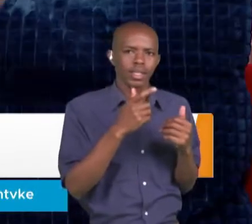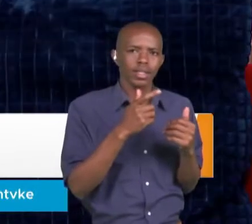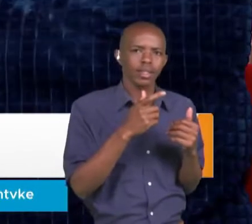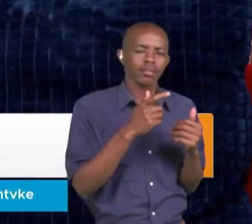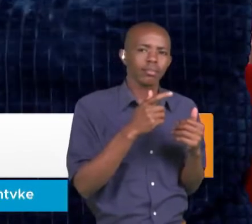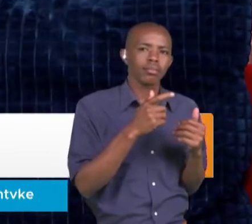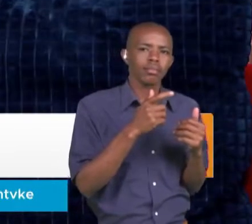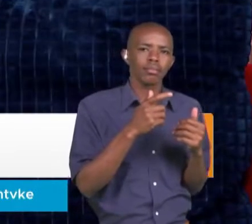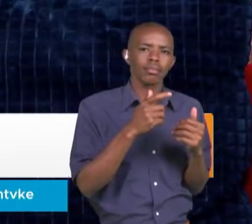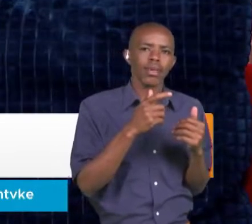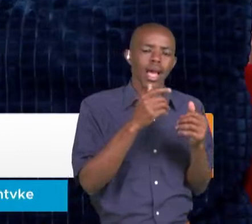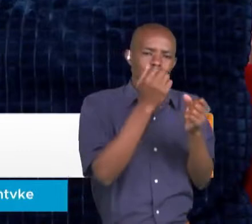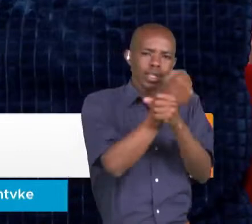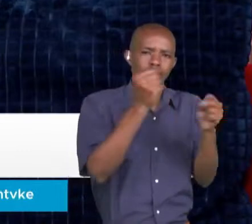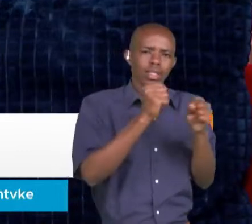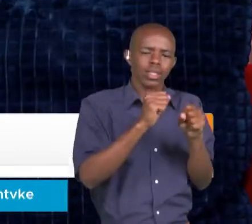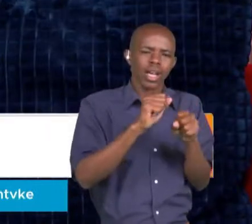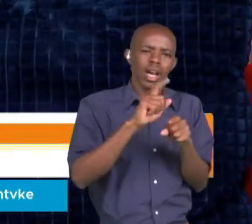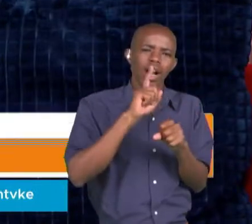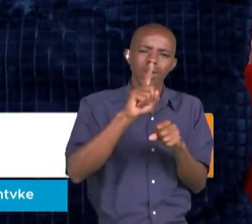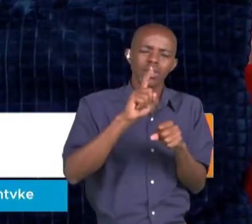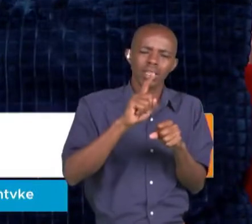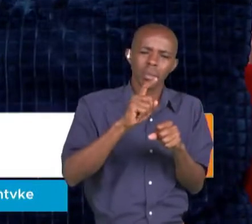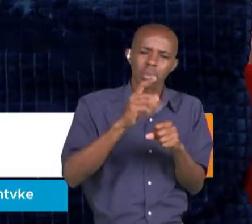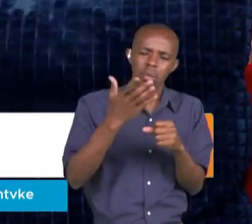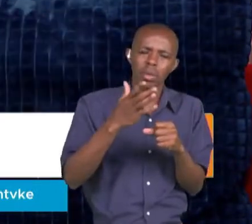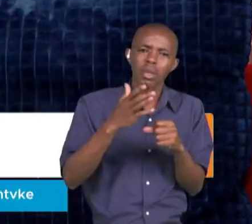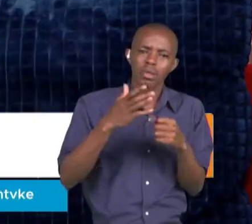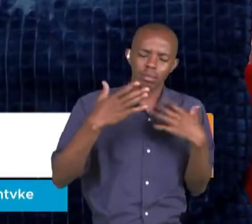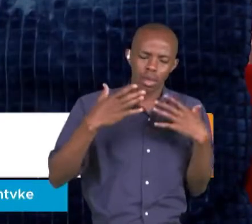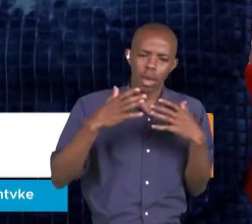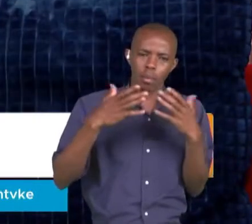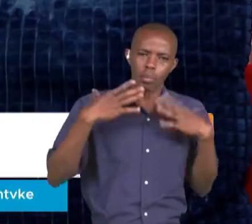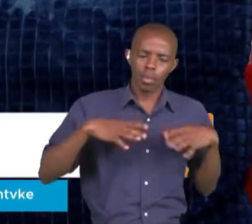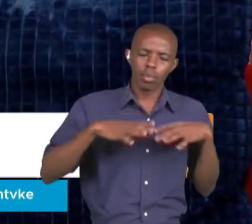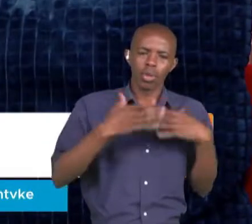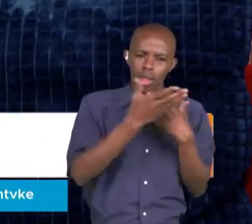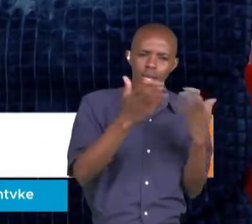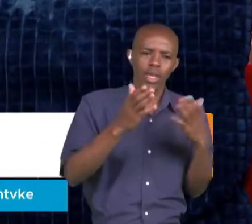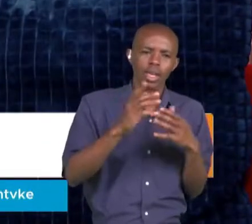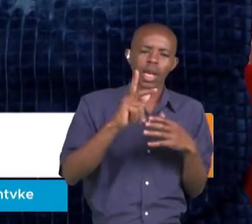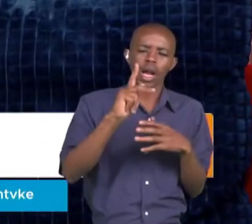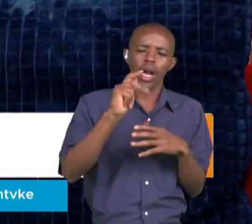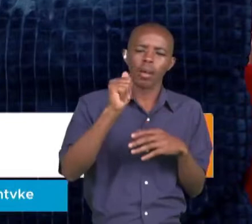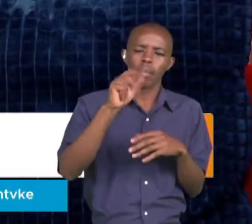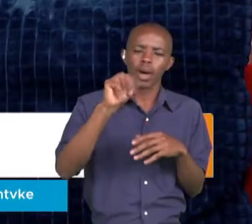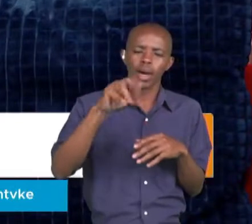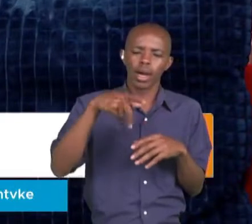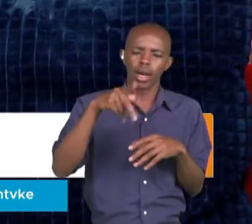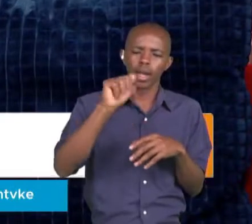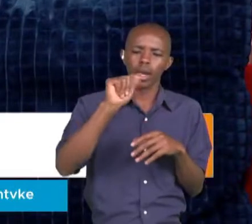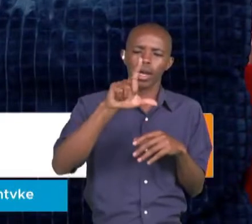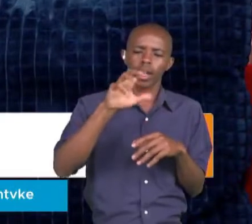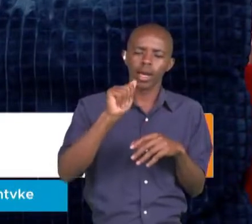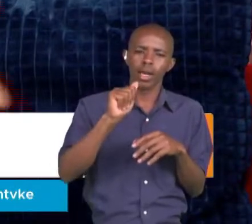rescued 100 and something people from Kampala. Entebbe. We have had many, many